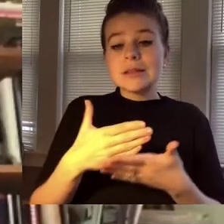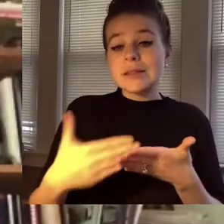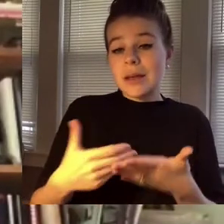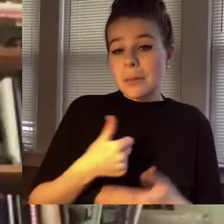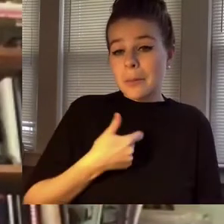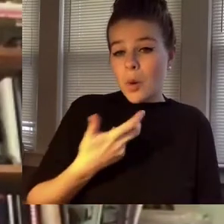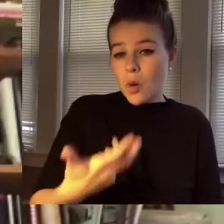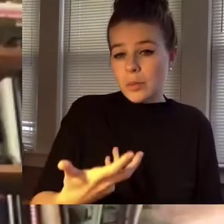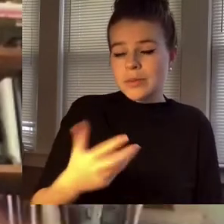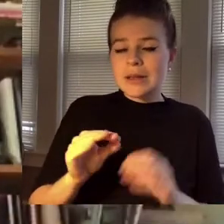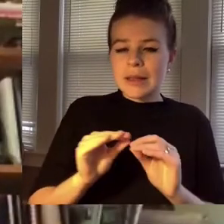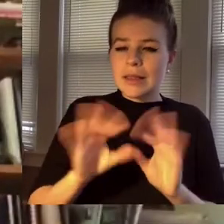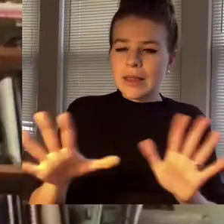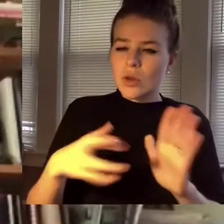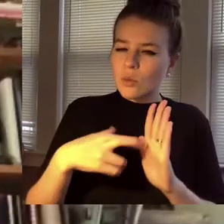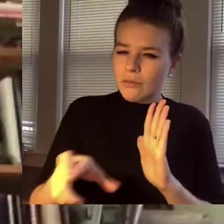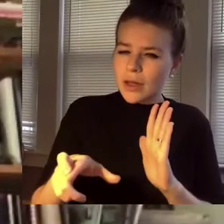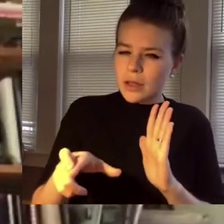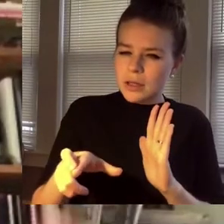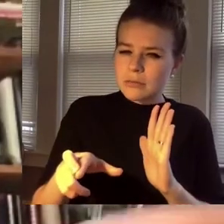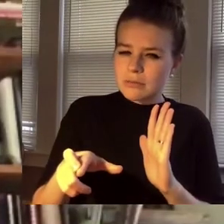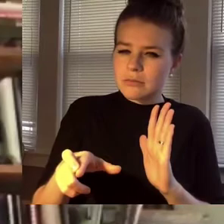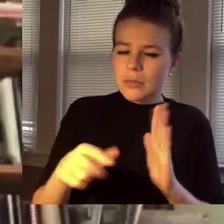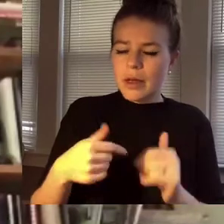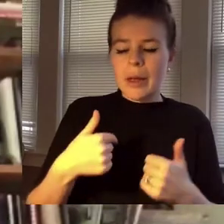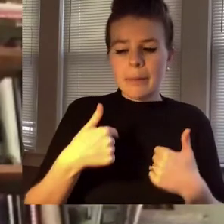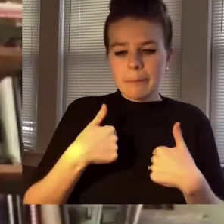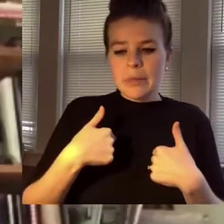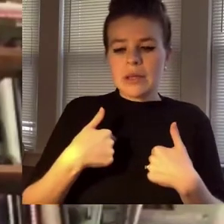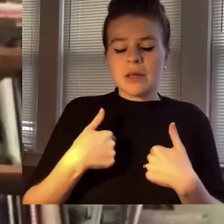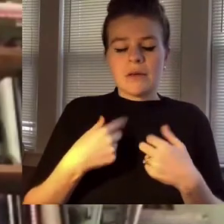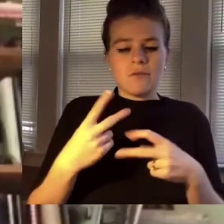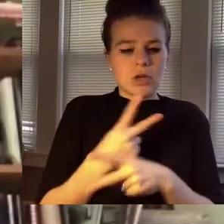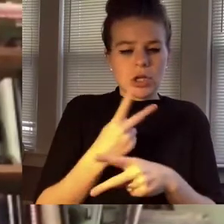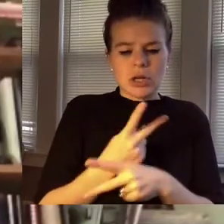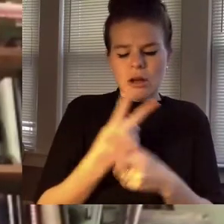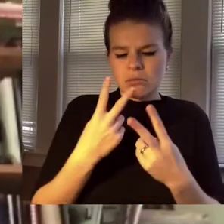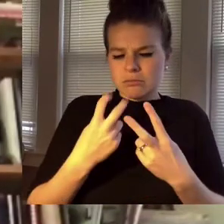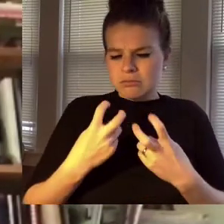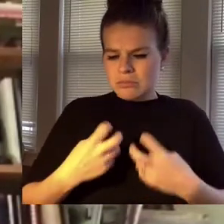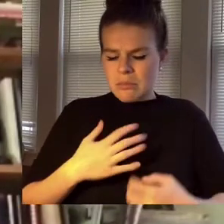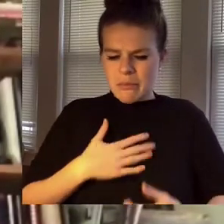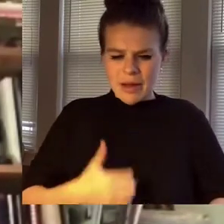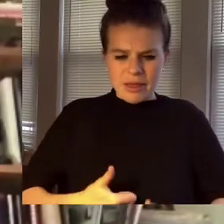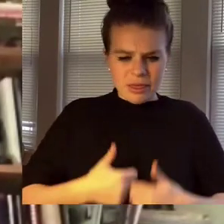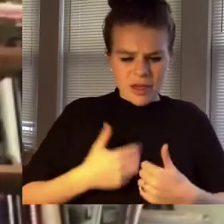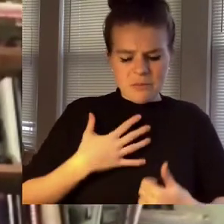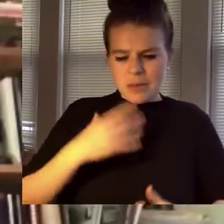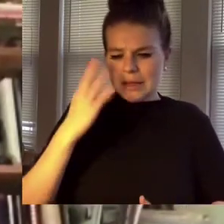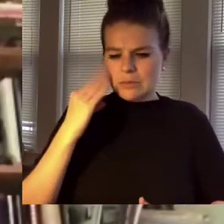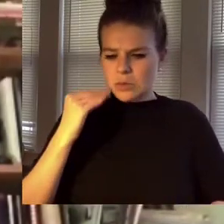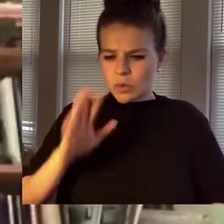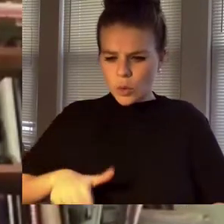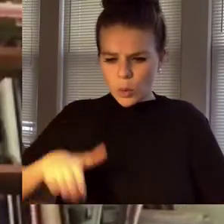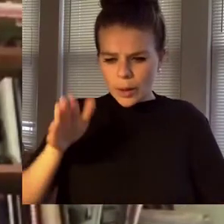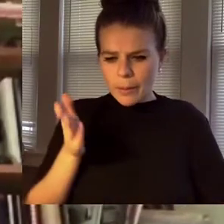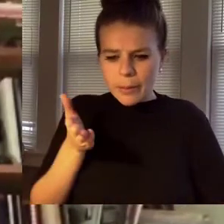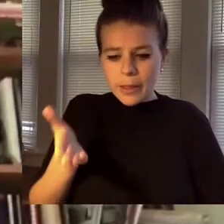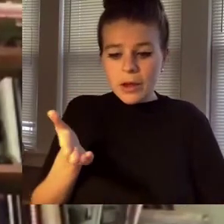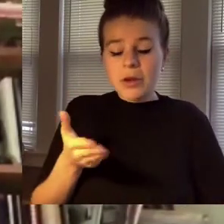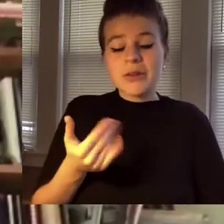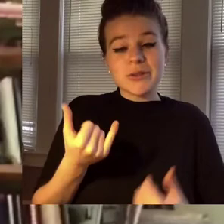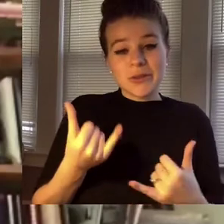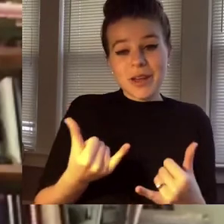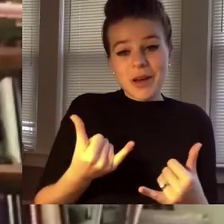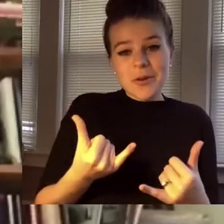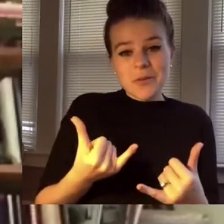clearly reflect me making sense of my life there And so here's an interesting poem that when I read it now, I begin